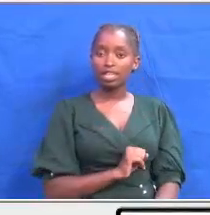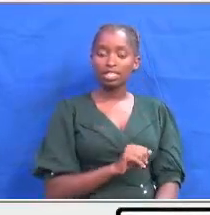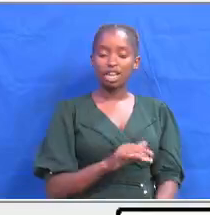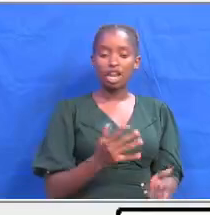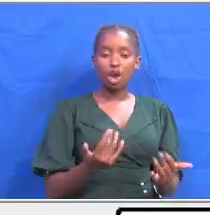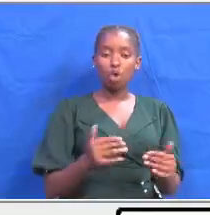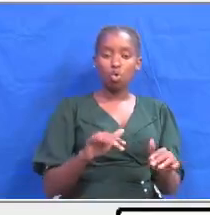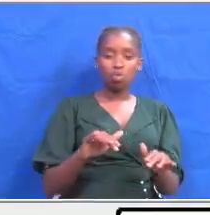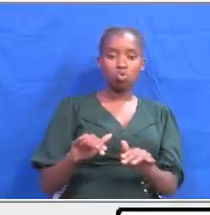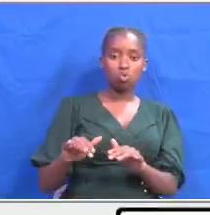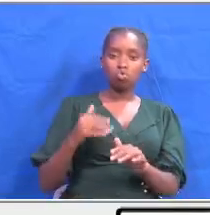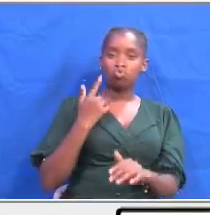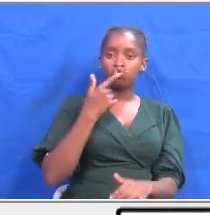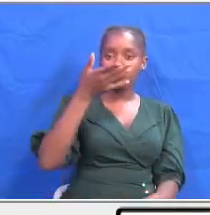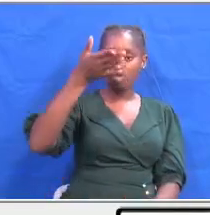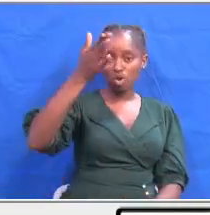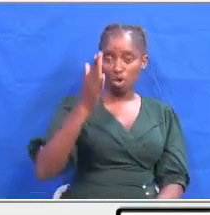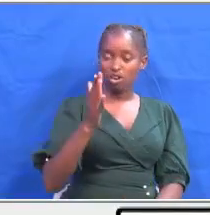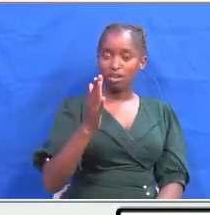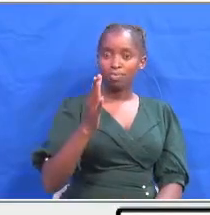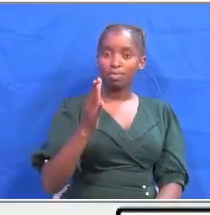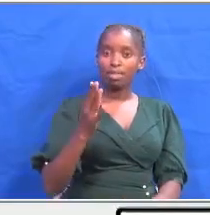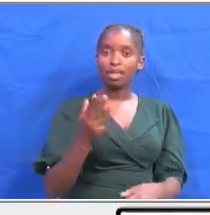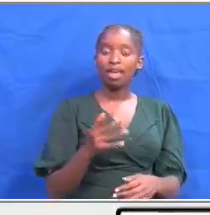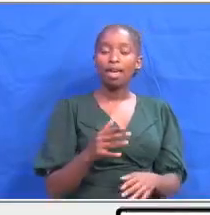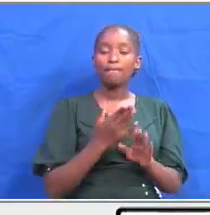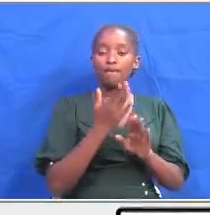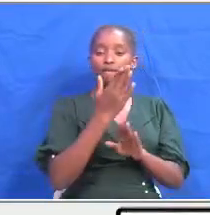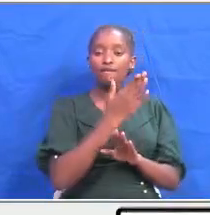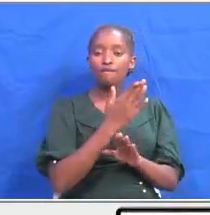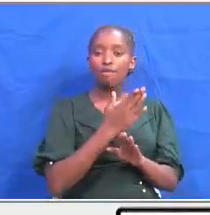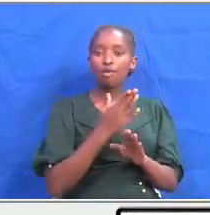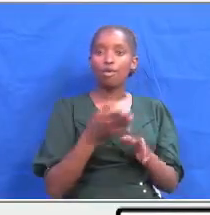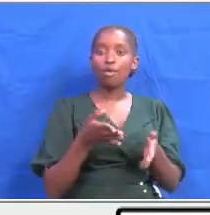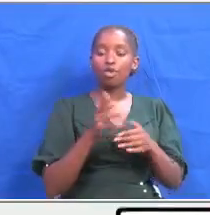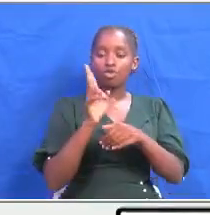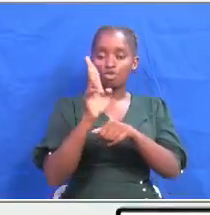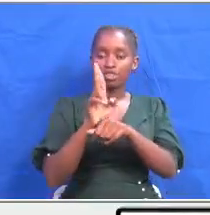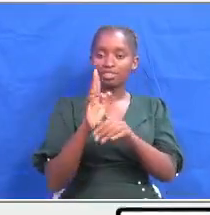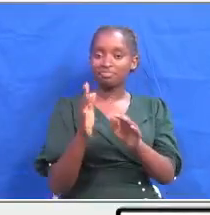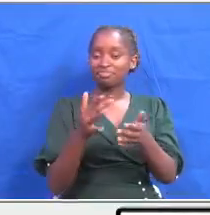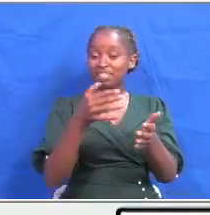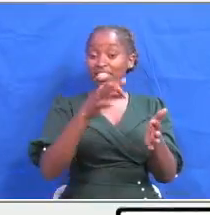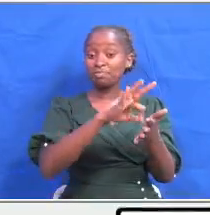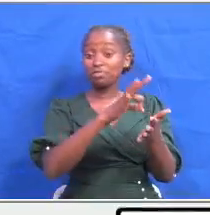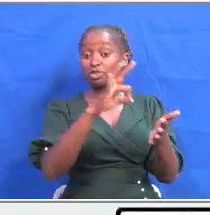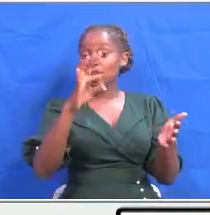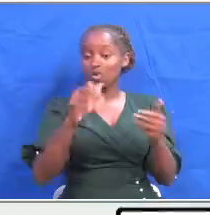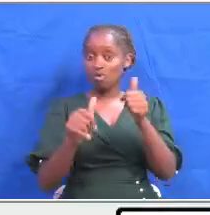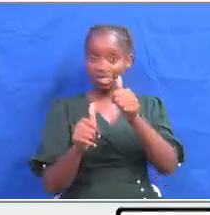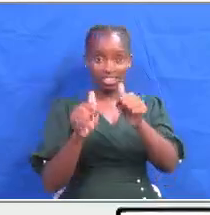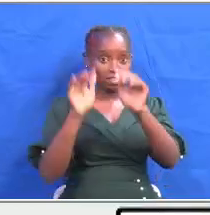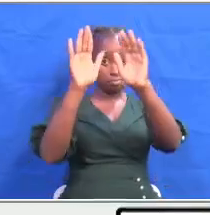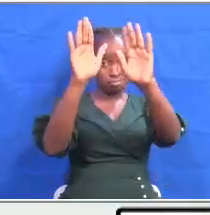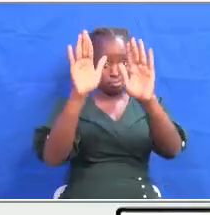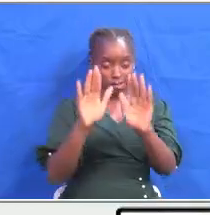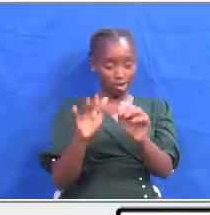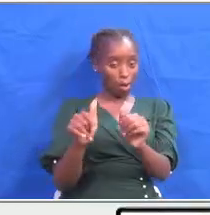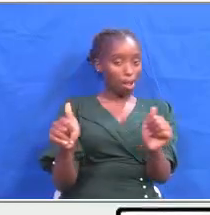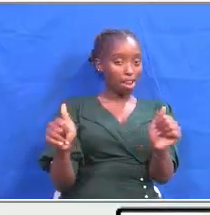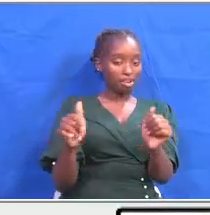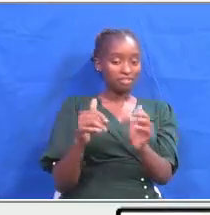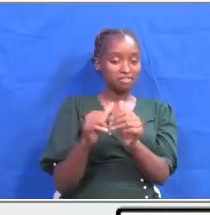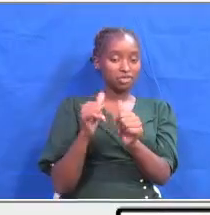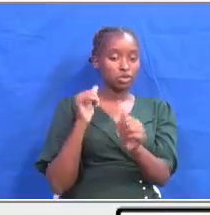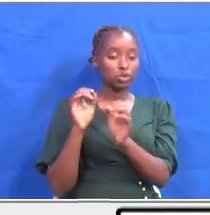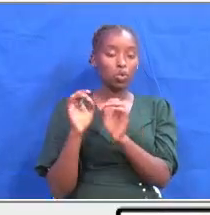The usual politician's way of now rousing the spirituality. Lastly, which is more important, what Honorable Beatrice